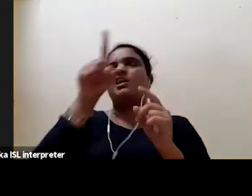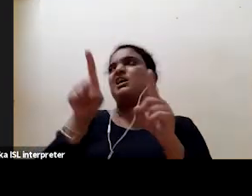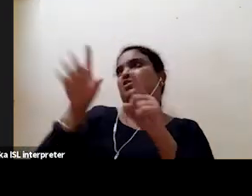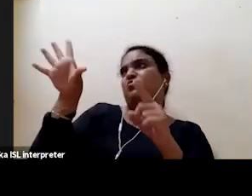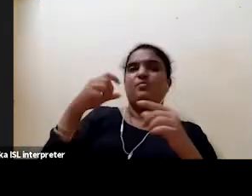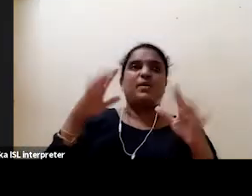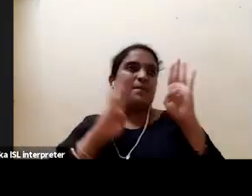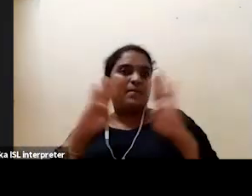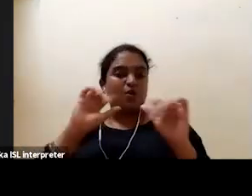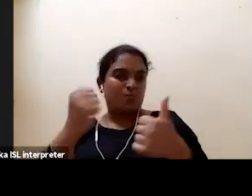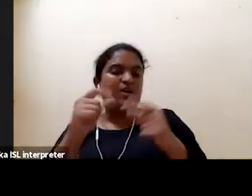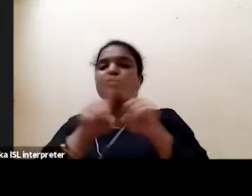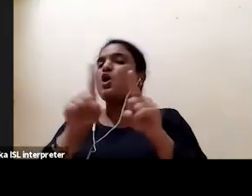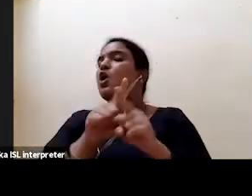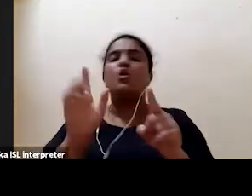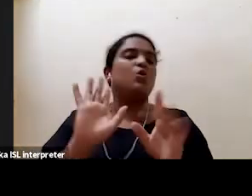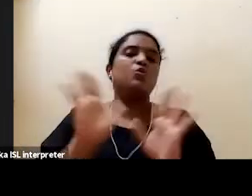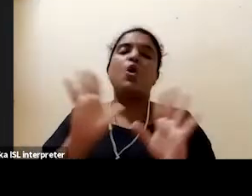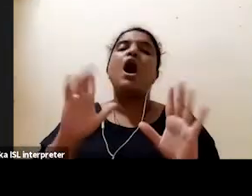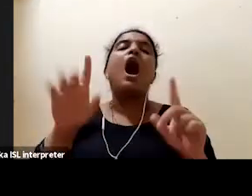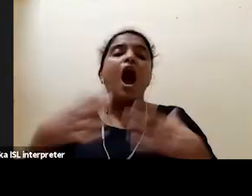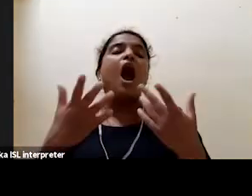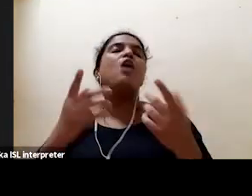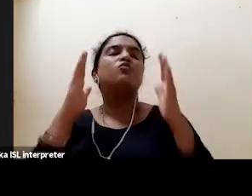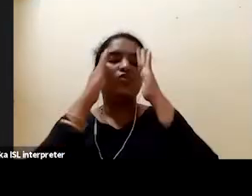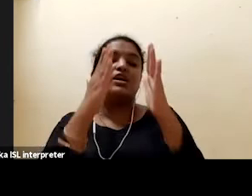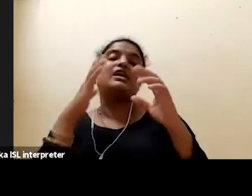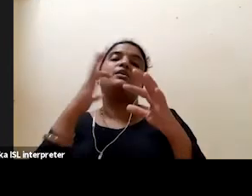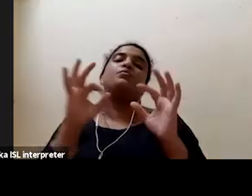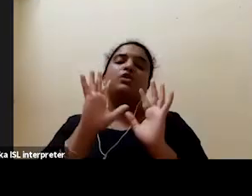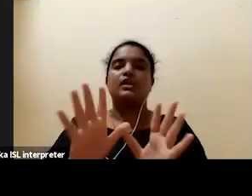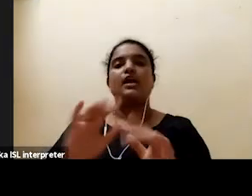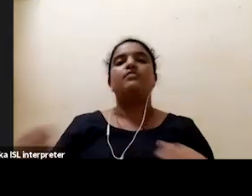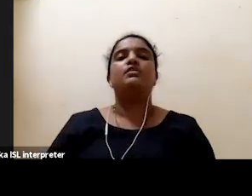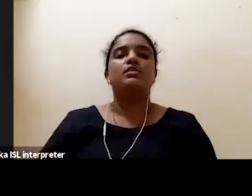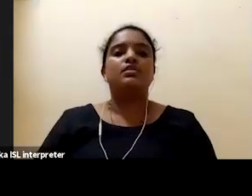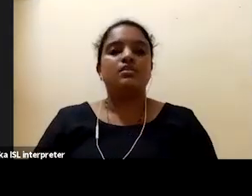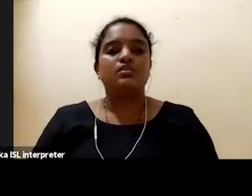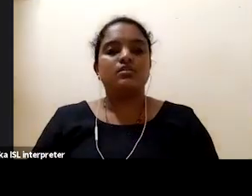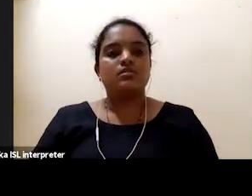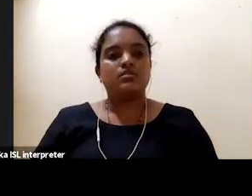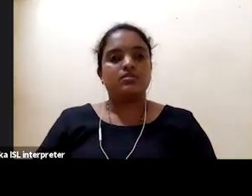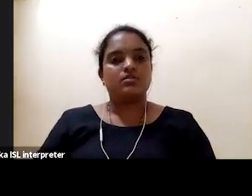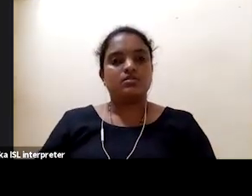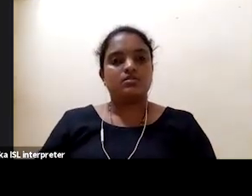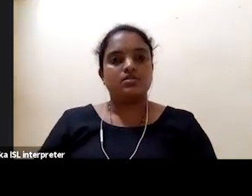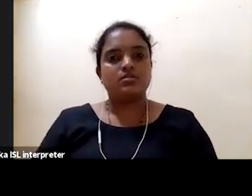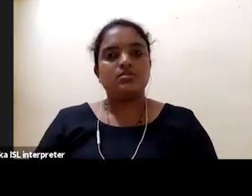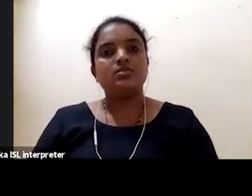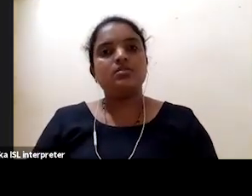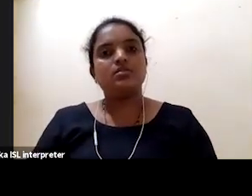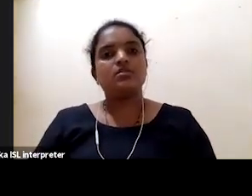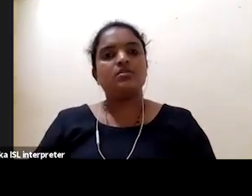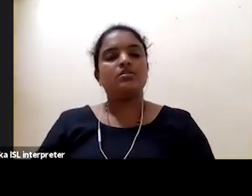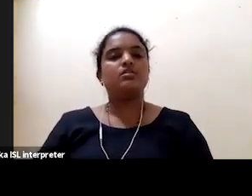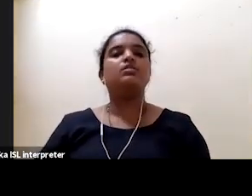else. I'm going to be me, right? So you have to focus on that. Now I'm just checking the time. 15